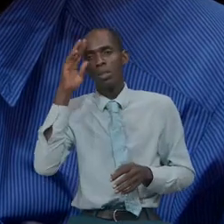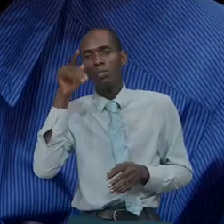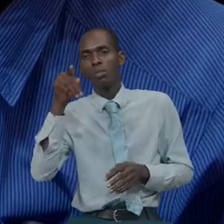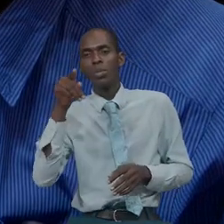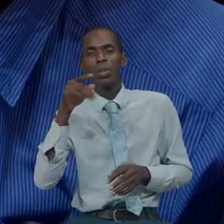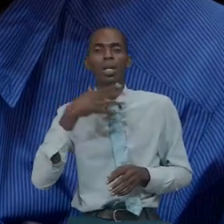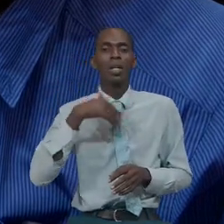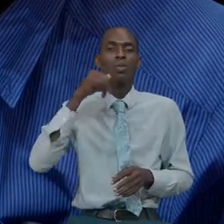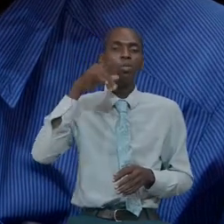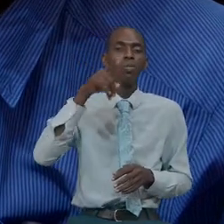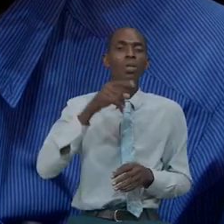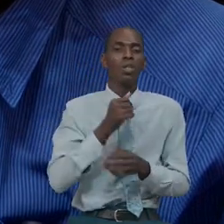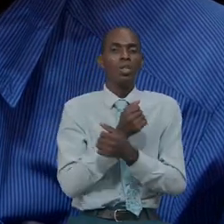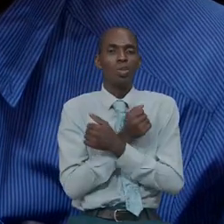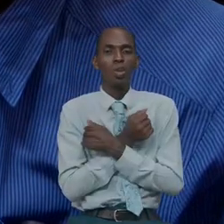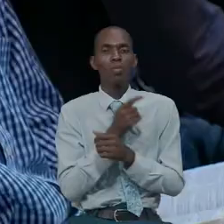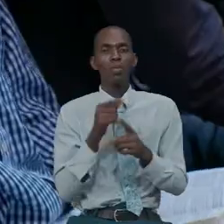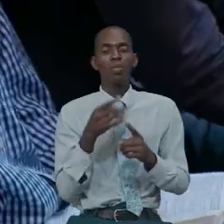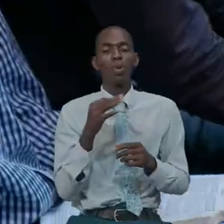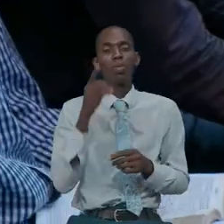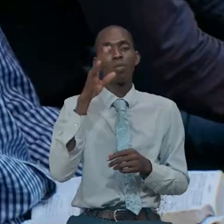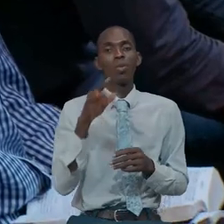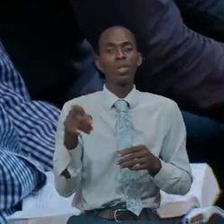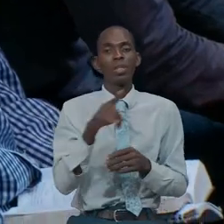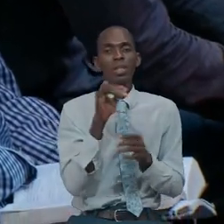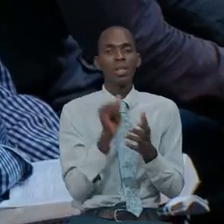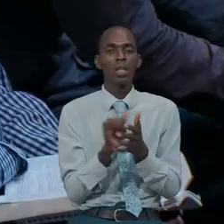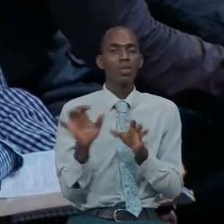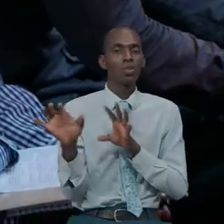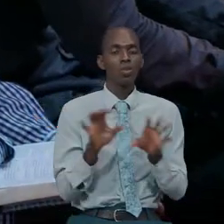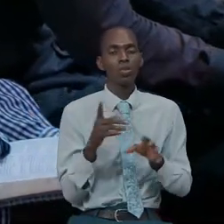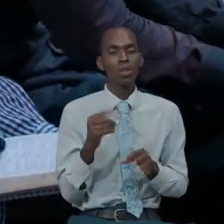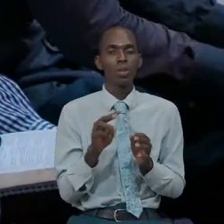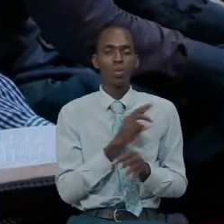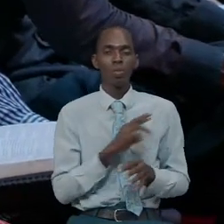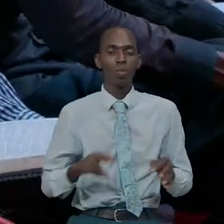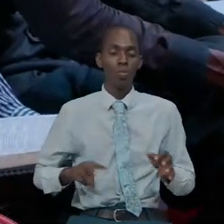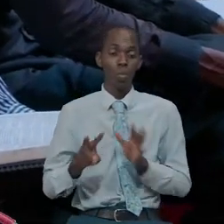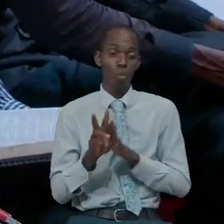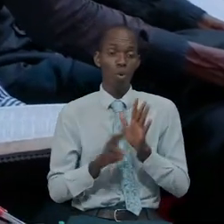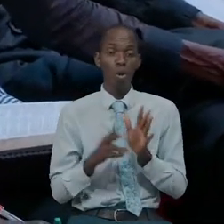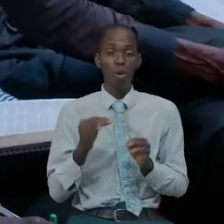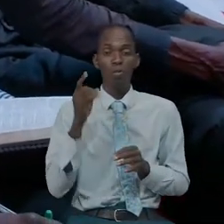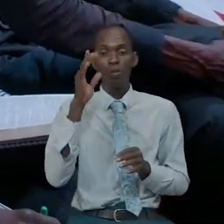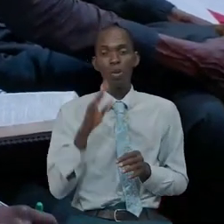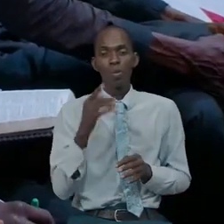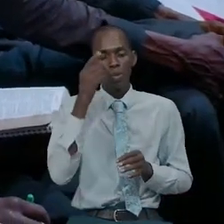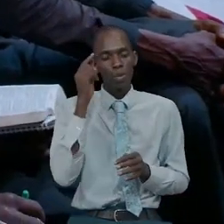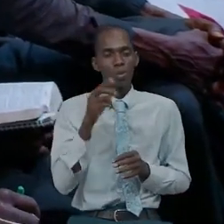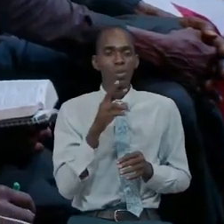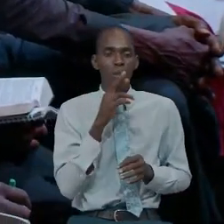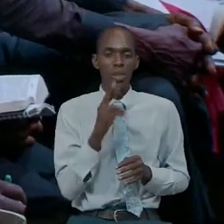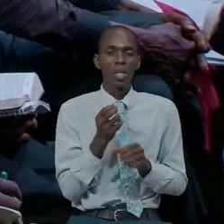and she, anyone that does that will of God because it's saved, because it's really born